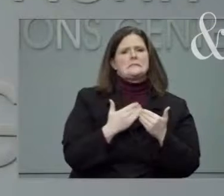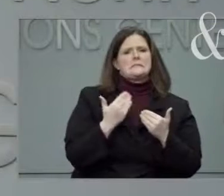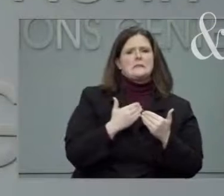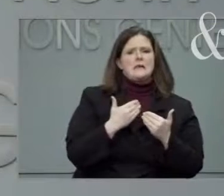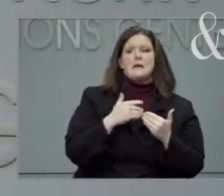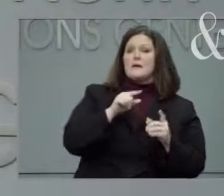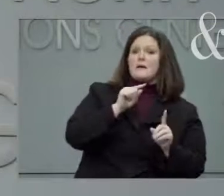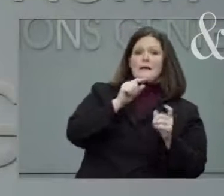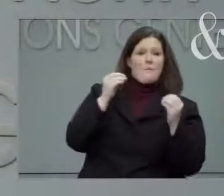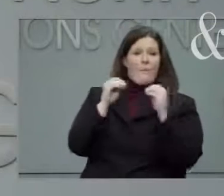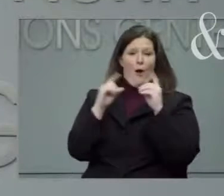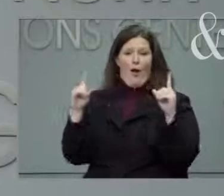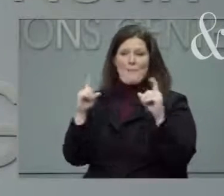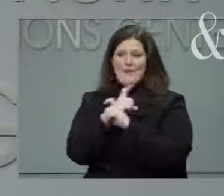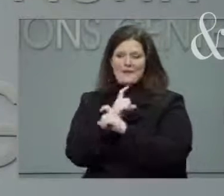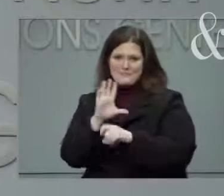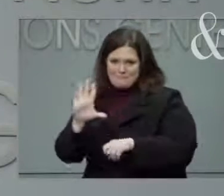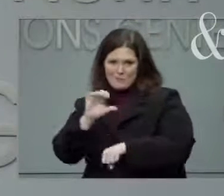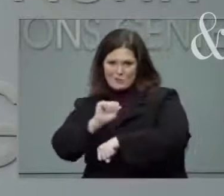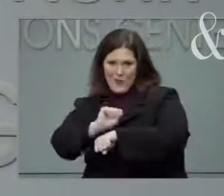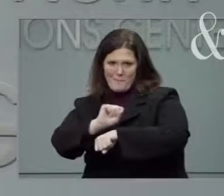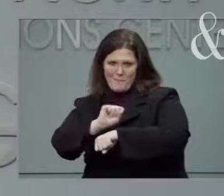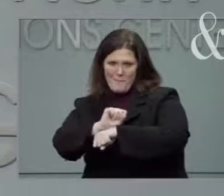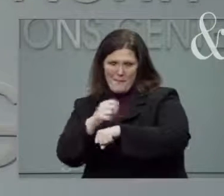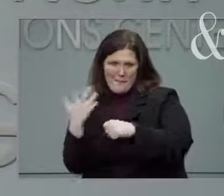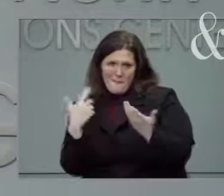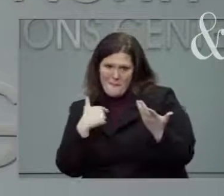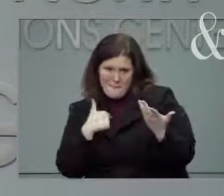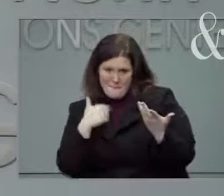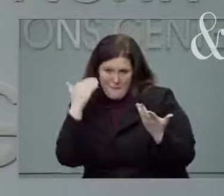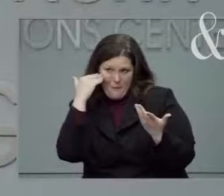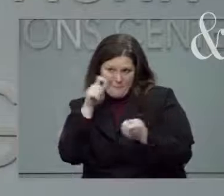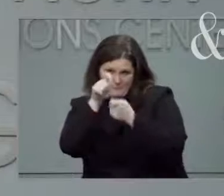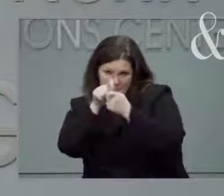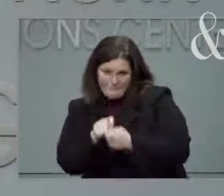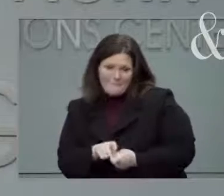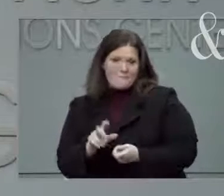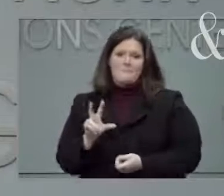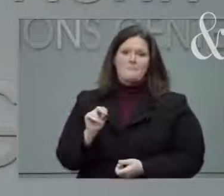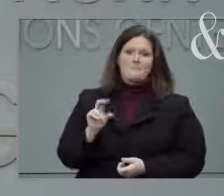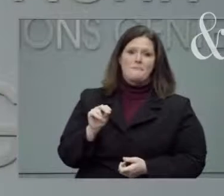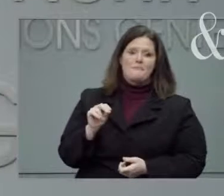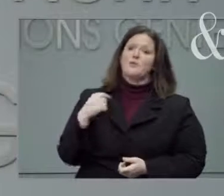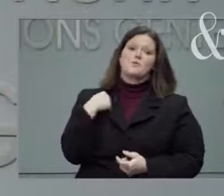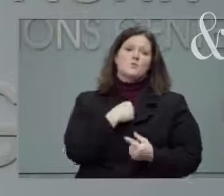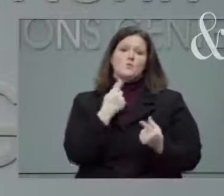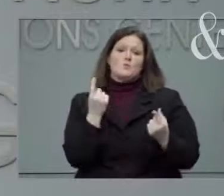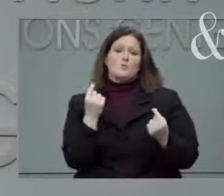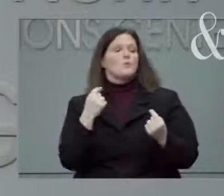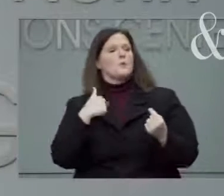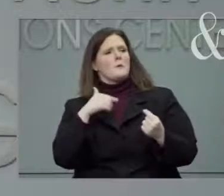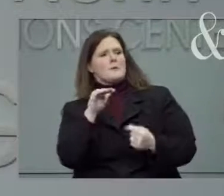encouraging the providers to follow the state guidelines, and that includes not